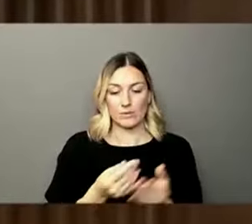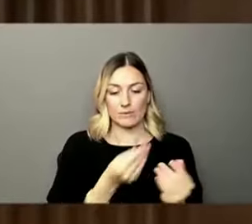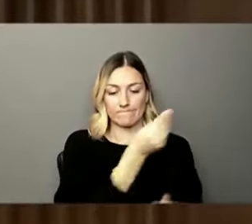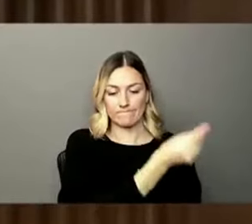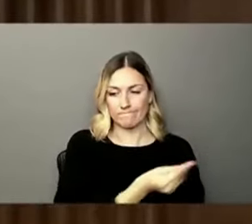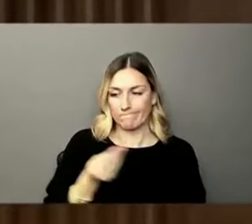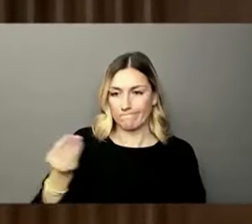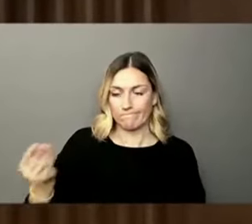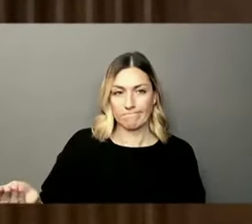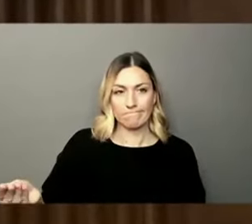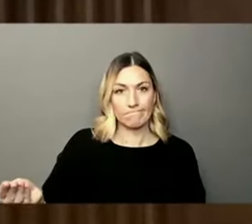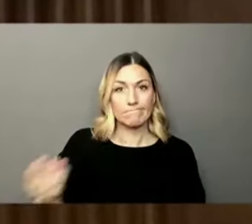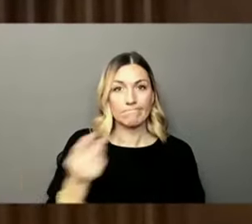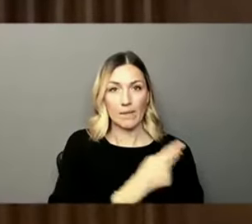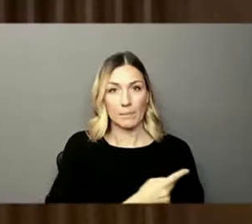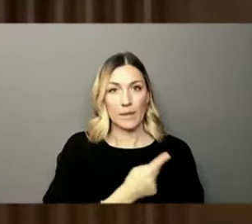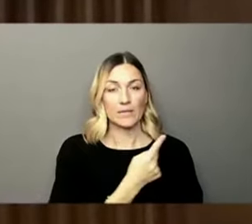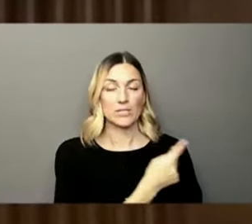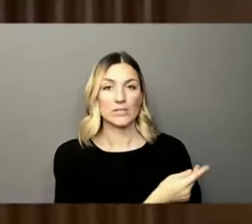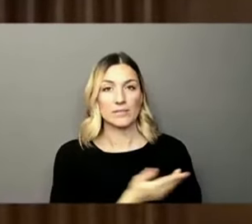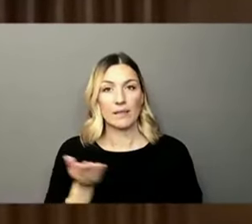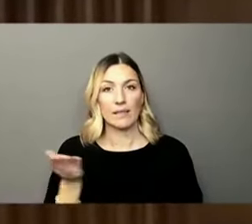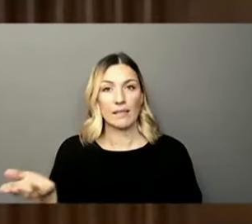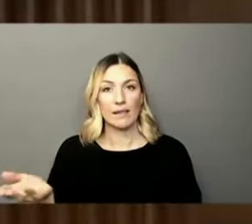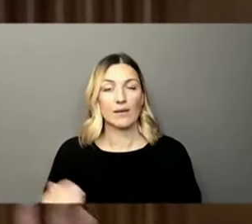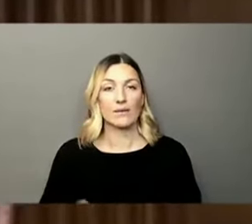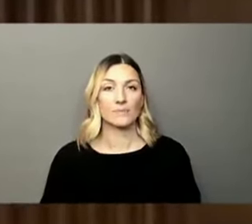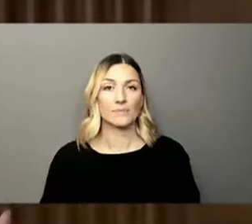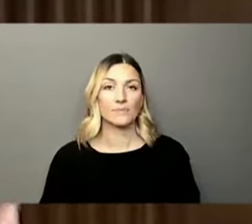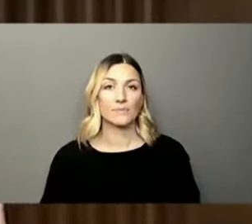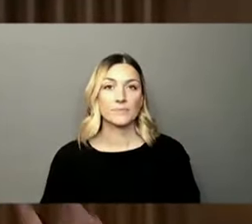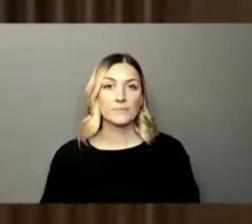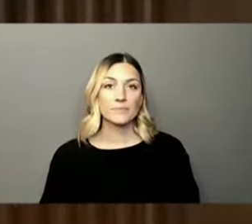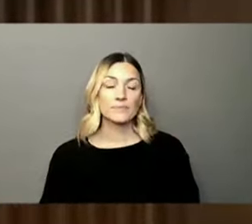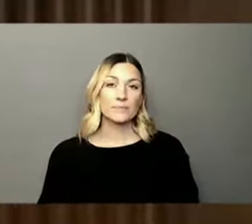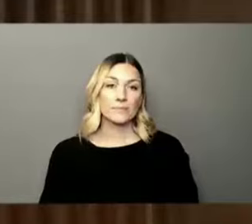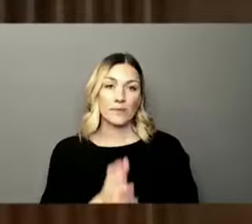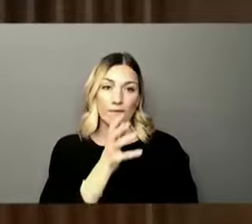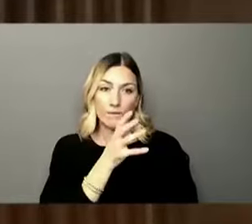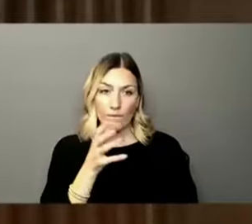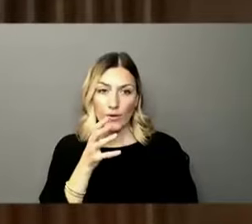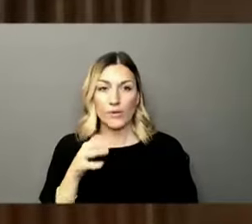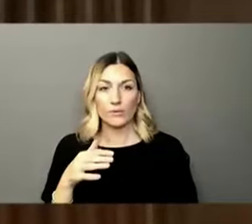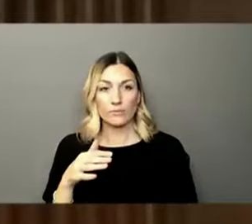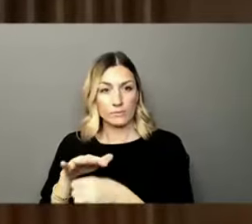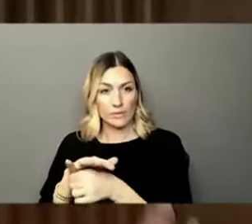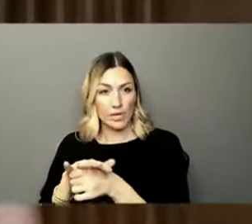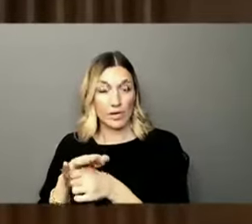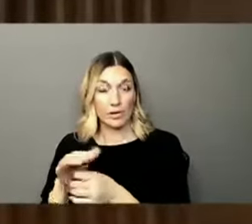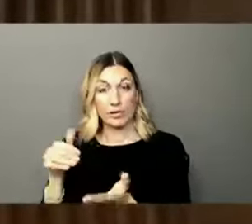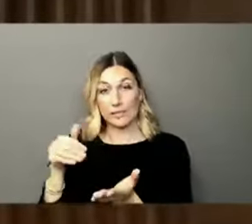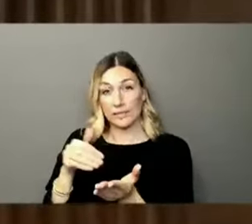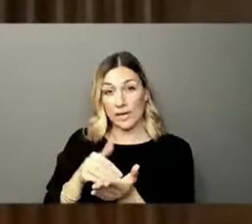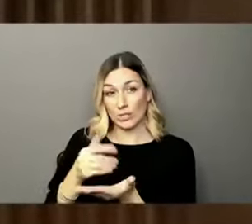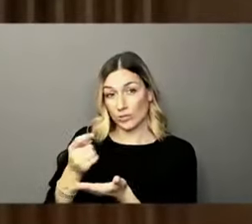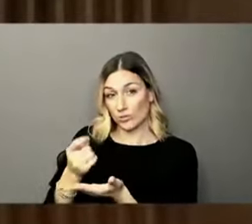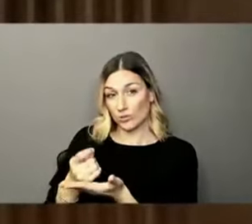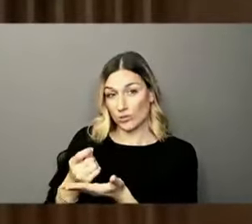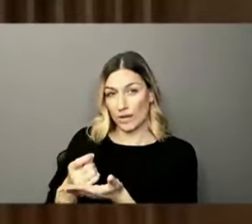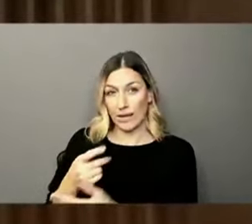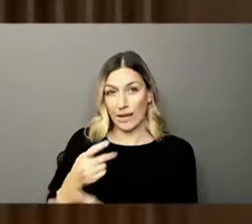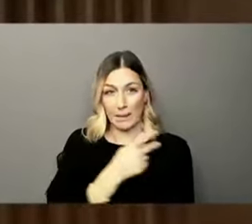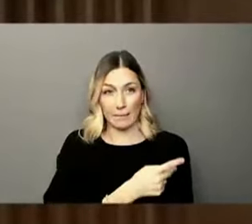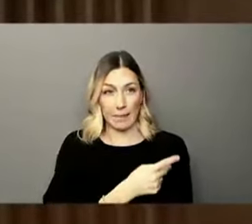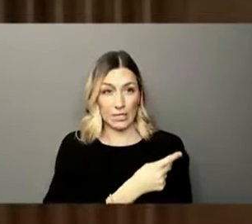to their patients in their communities that are very rural, so that the provider is the treater and the patients don't have to come to the